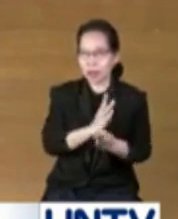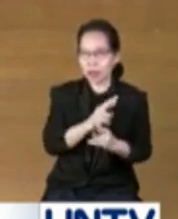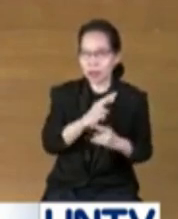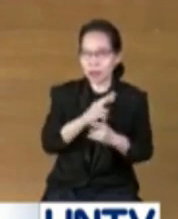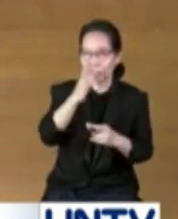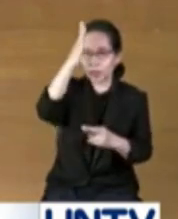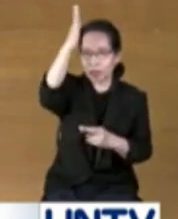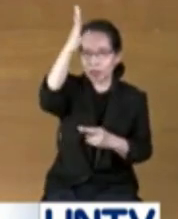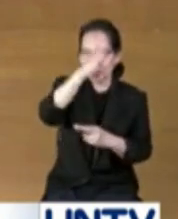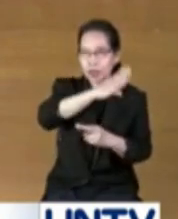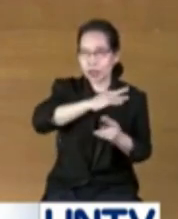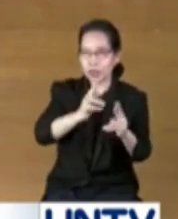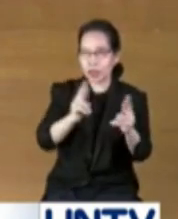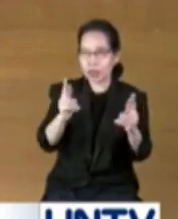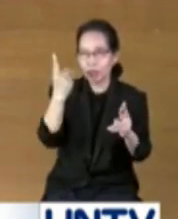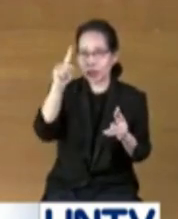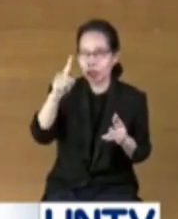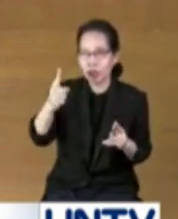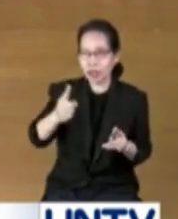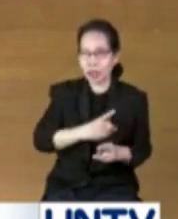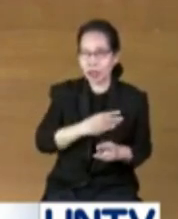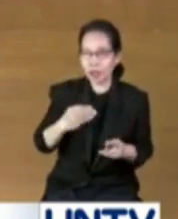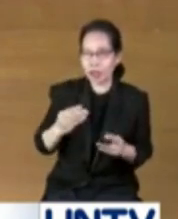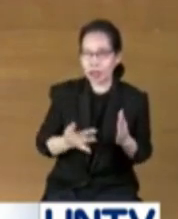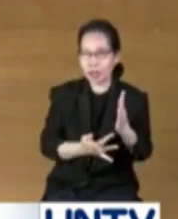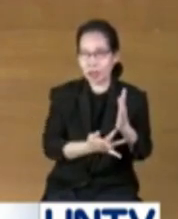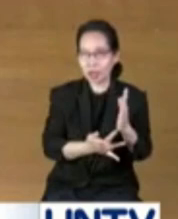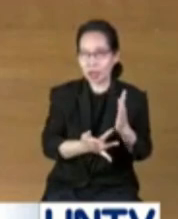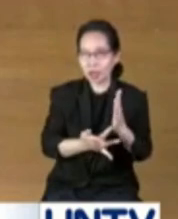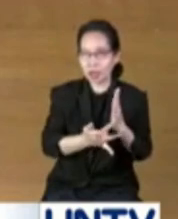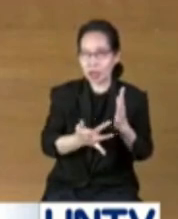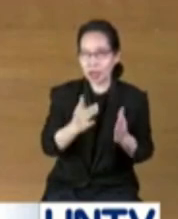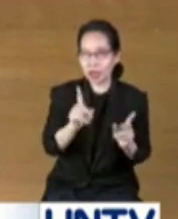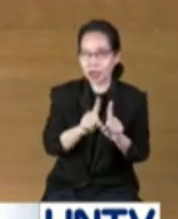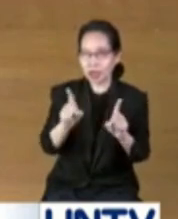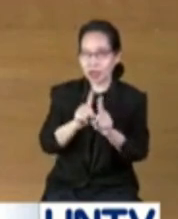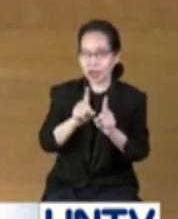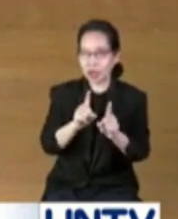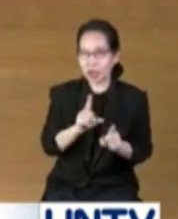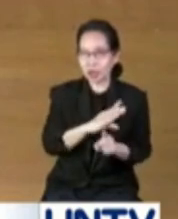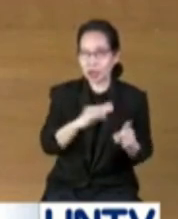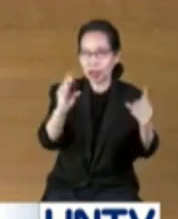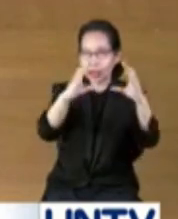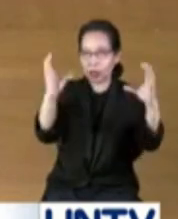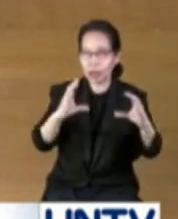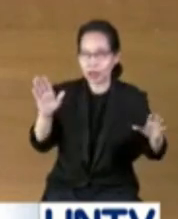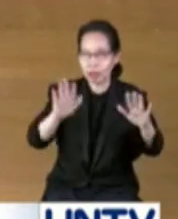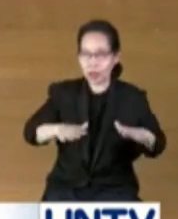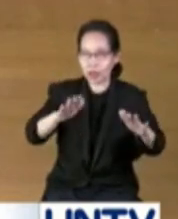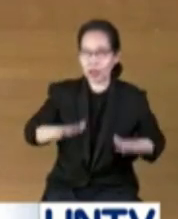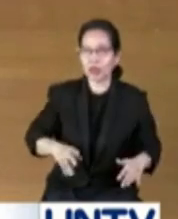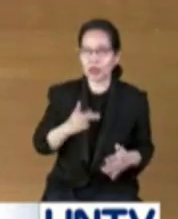for hybrid and high-tech learning, and also climate-ready and disaster-proof.